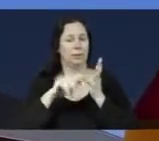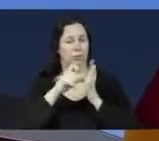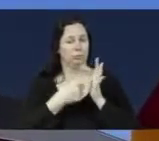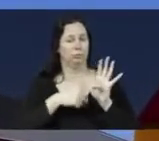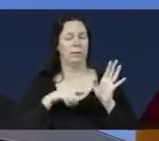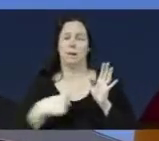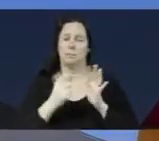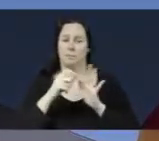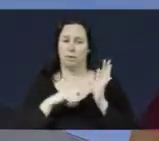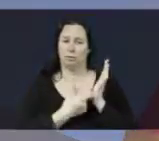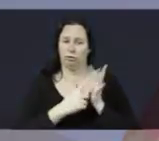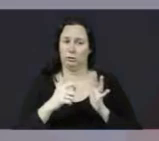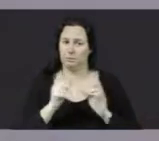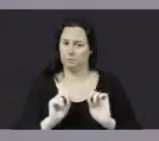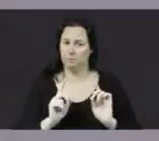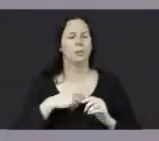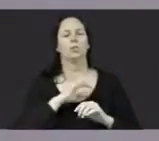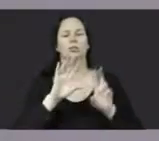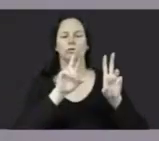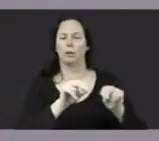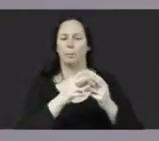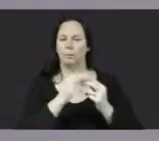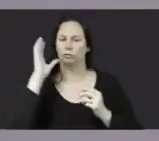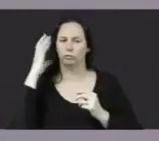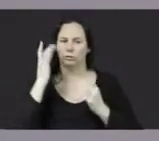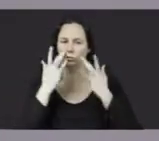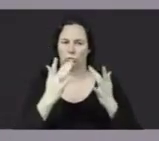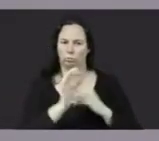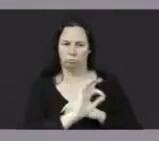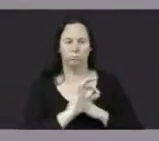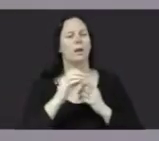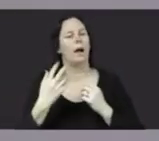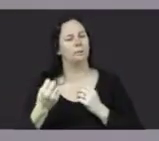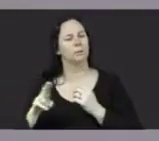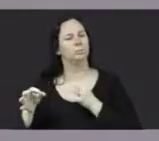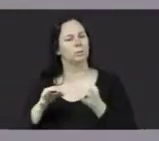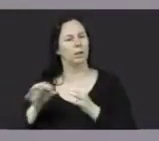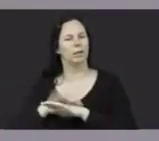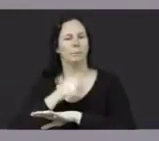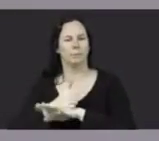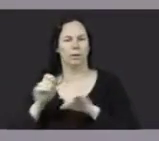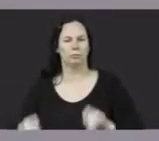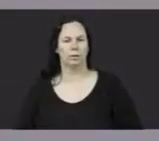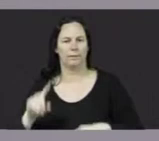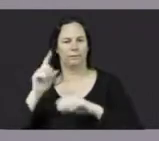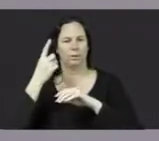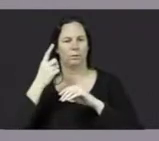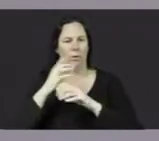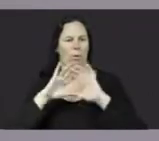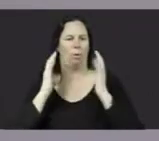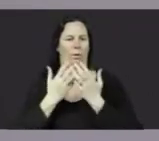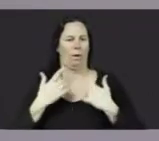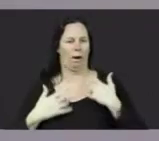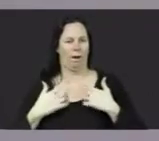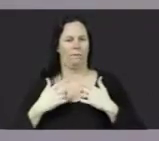not stopping with the radio show. I have plans to establish Australia's first whole-of-life autism centre here in